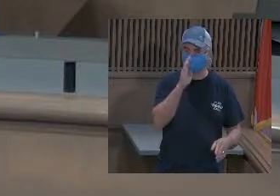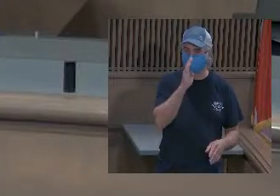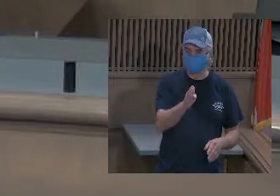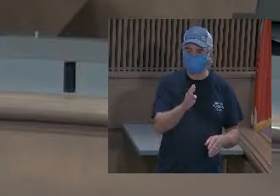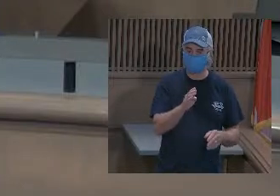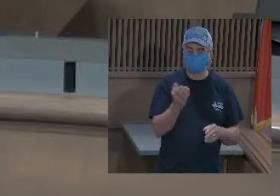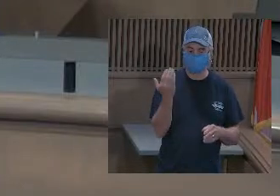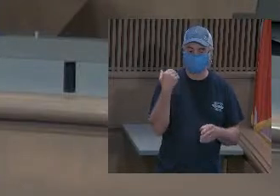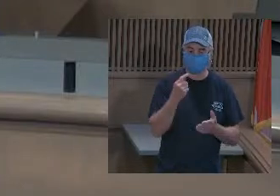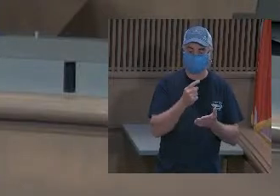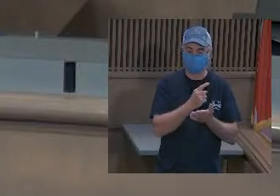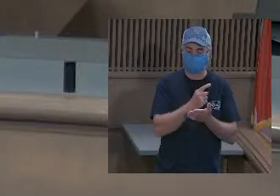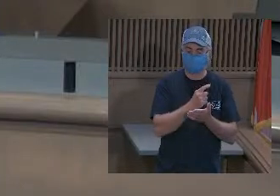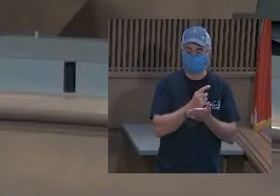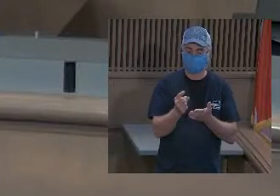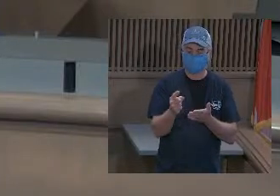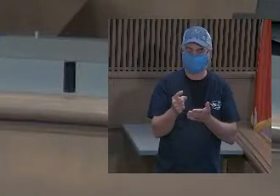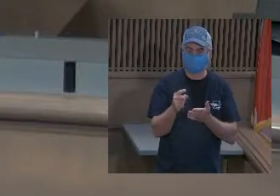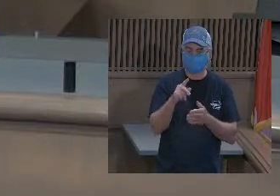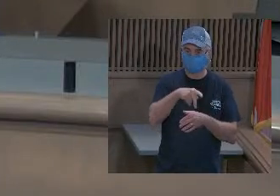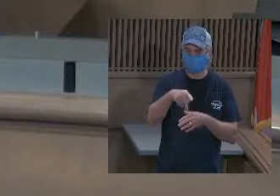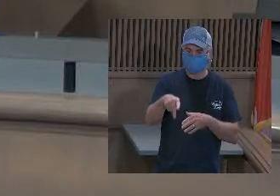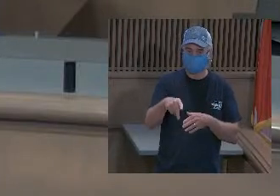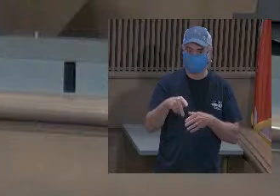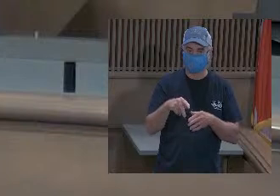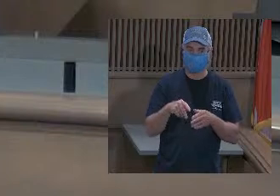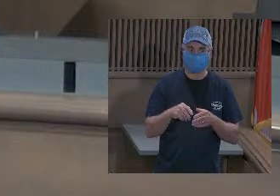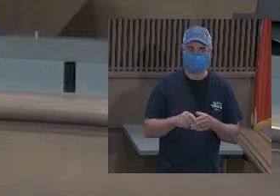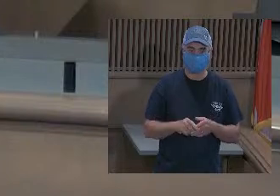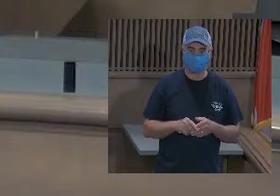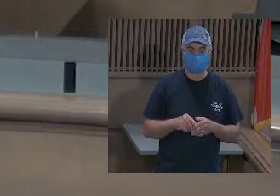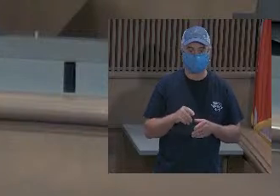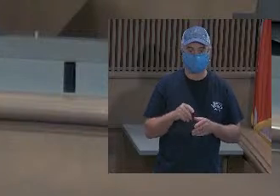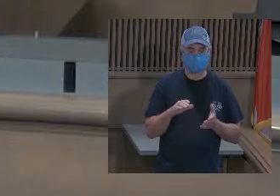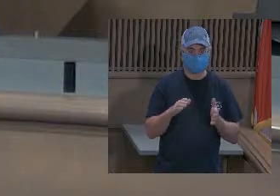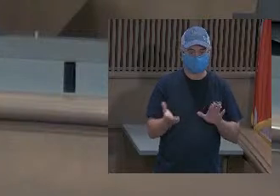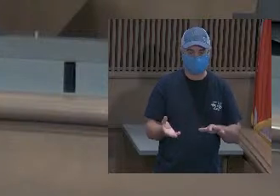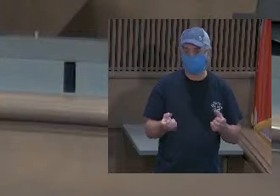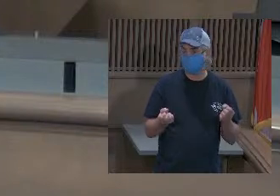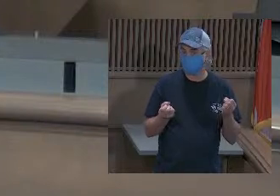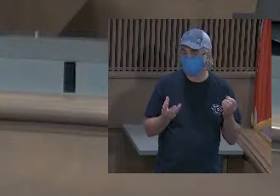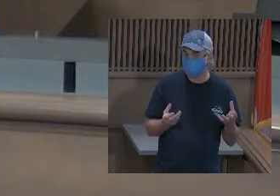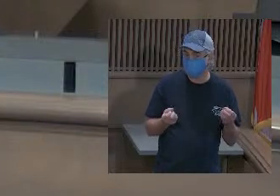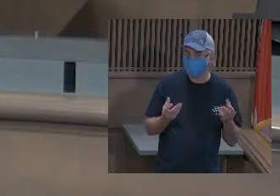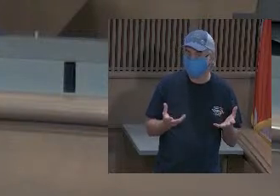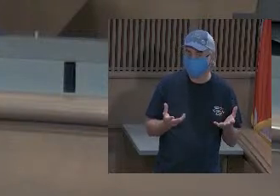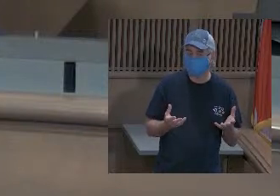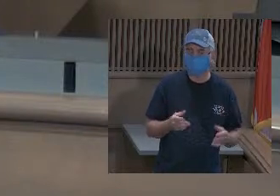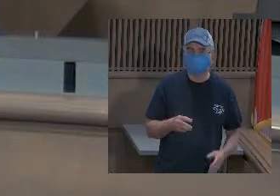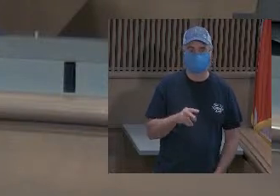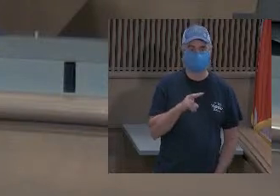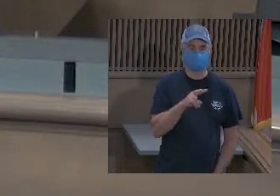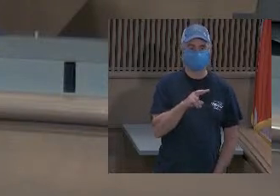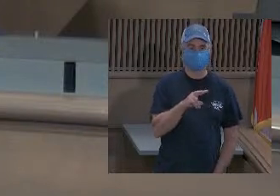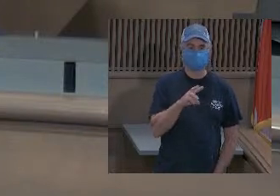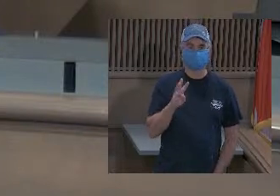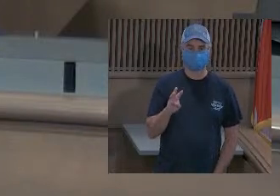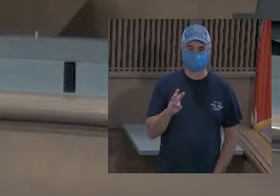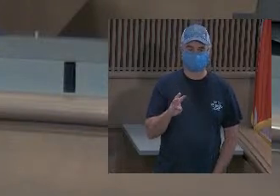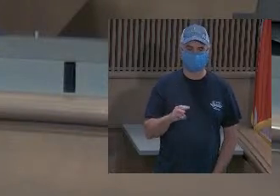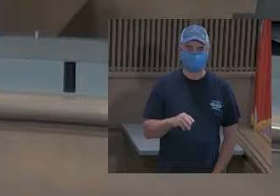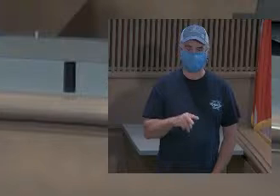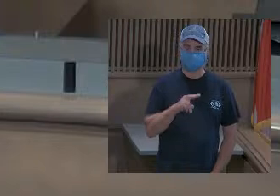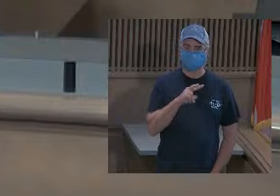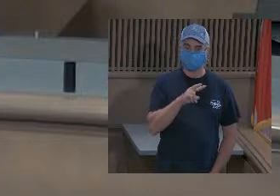at Phoebe, here in Albany, we lost 26 people. That is a staggering amount of